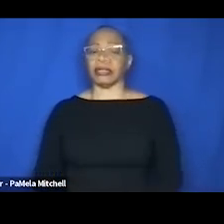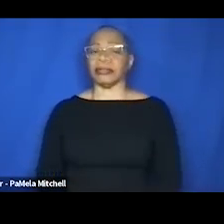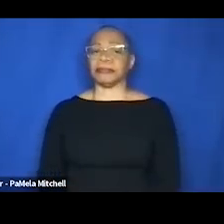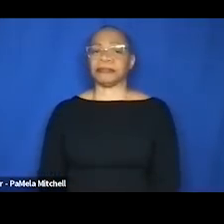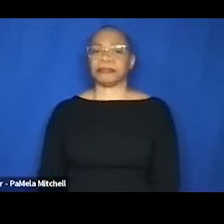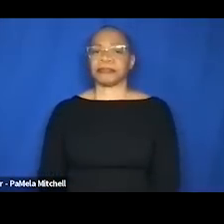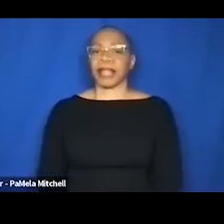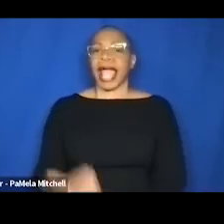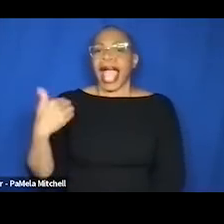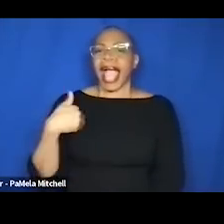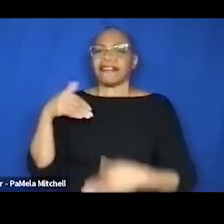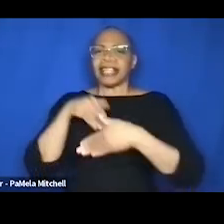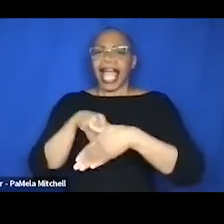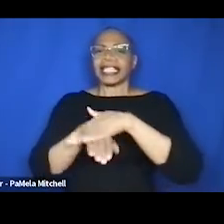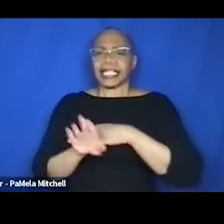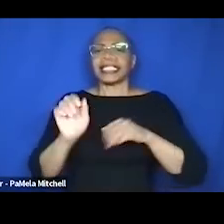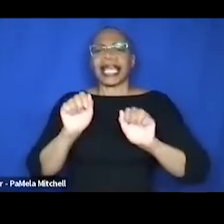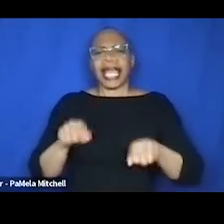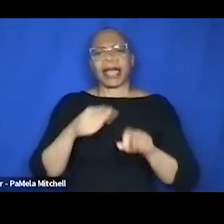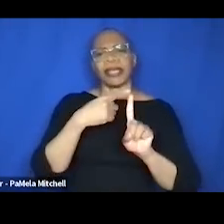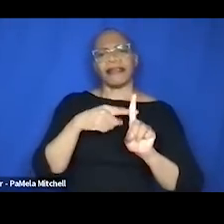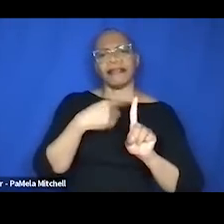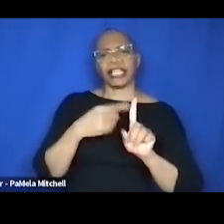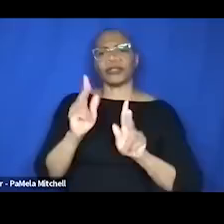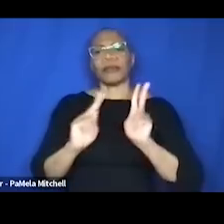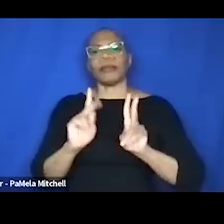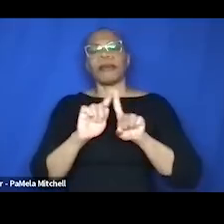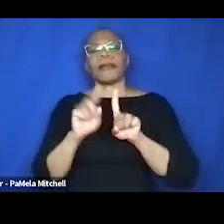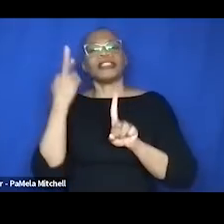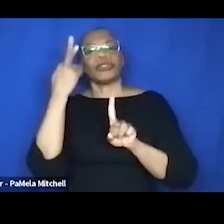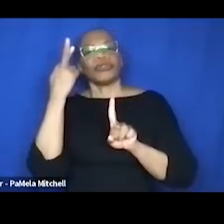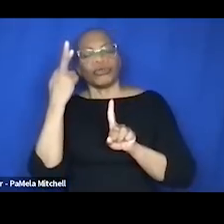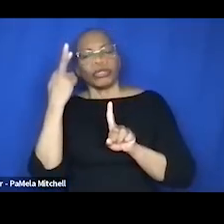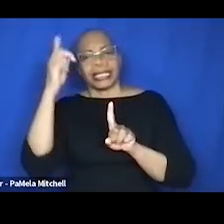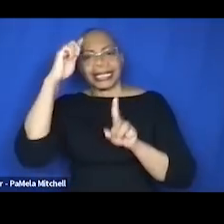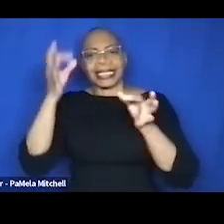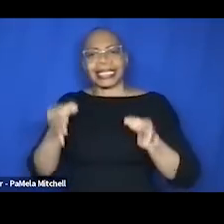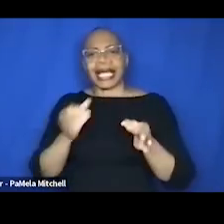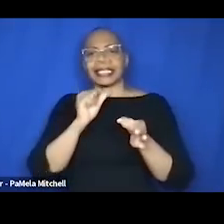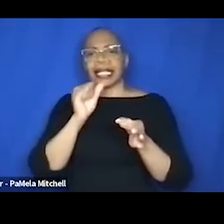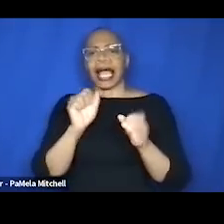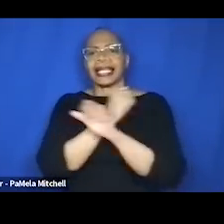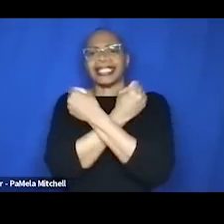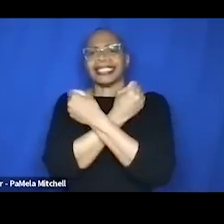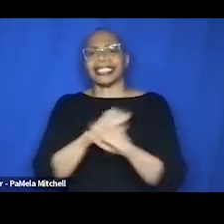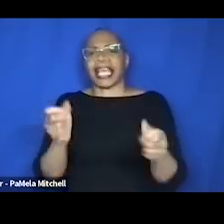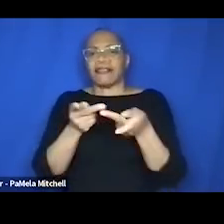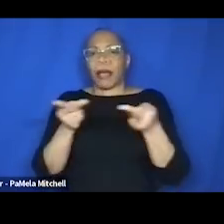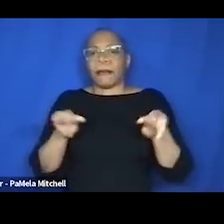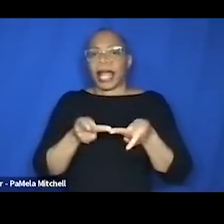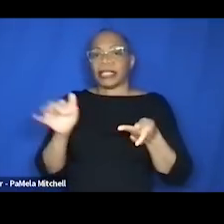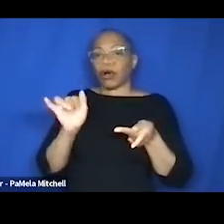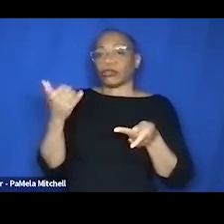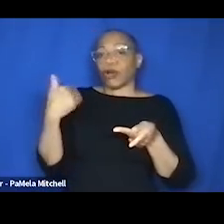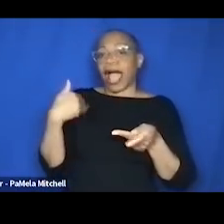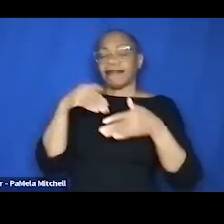So having that access can be an advantage to people. It's a reason people choose to be unsheltered. However, we also know that having access to